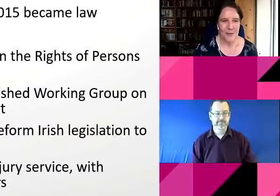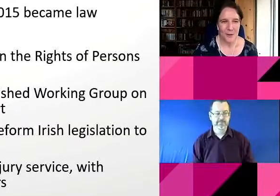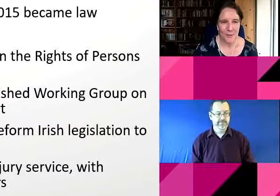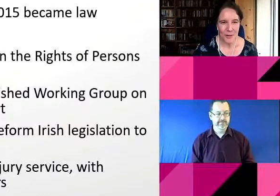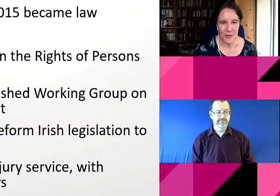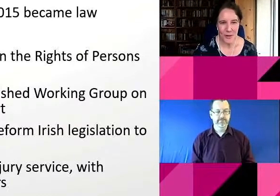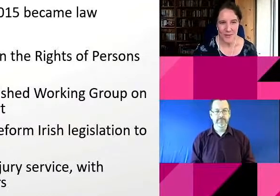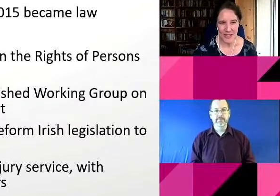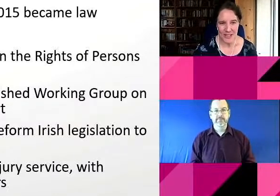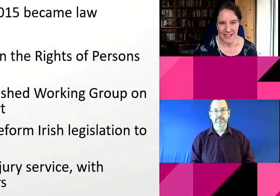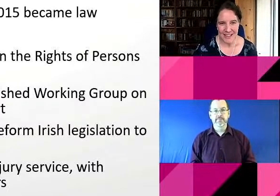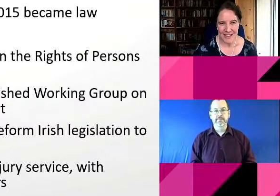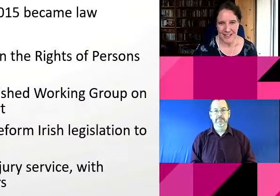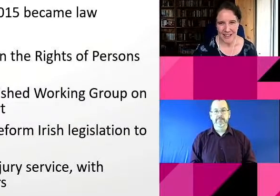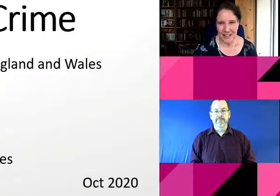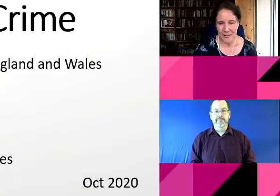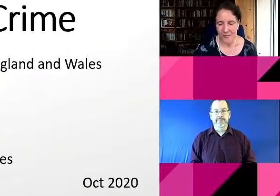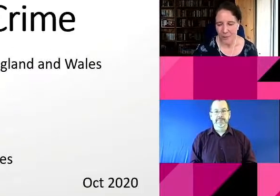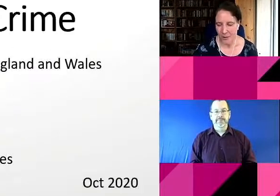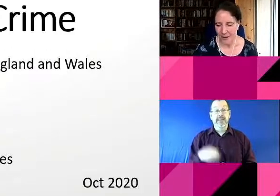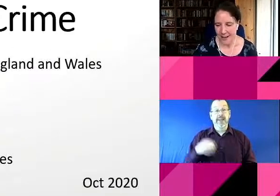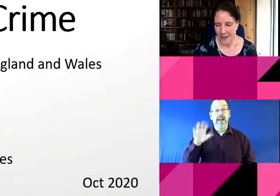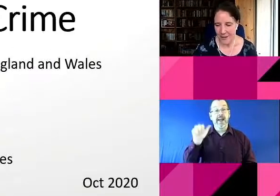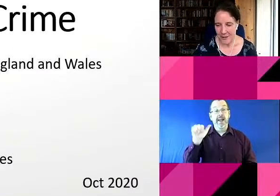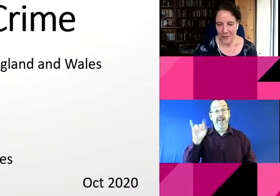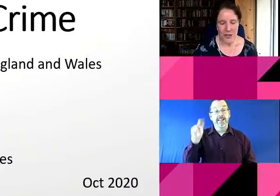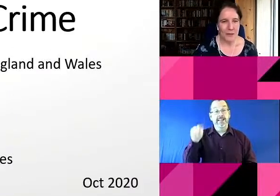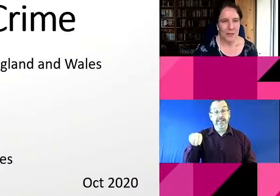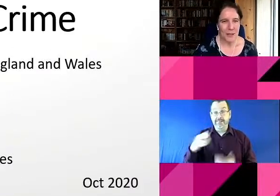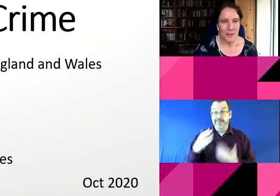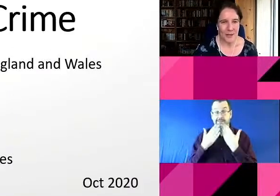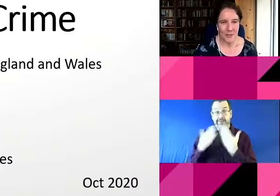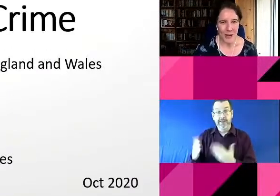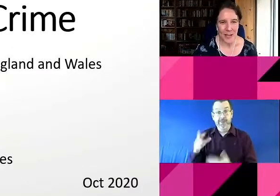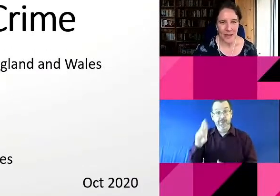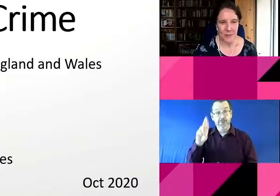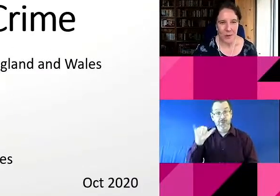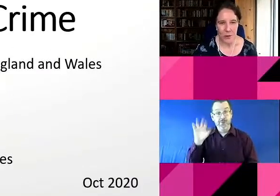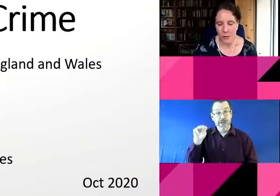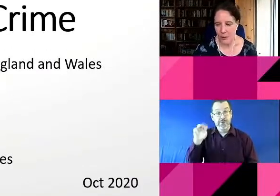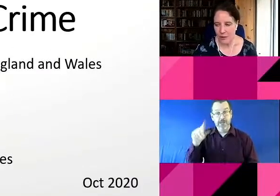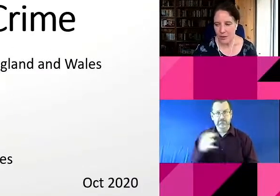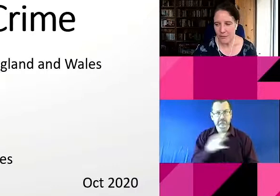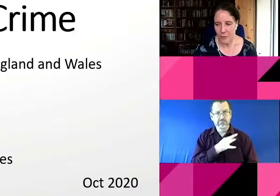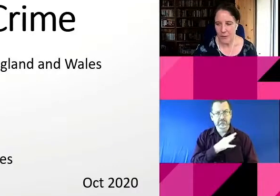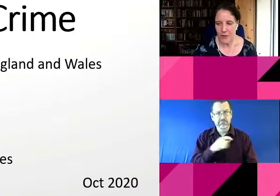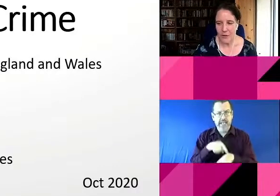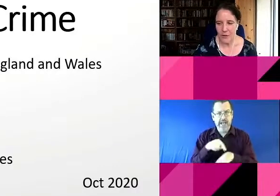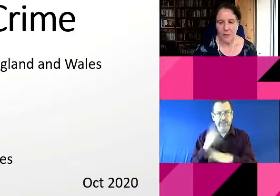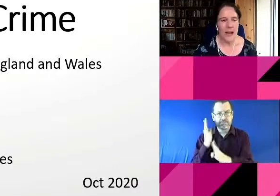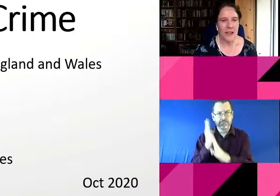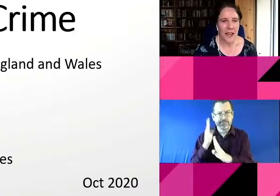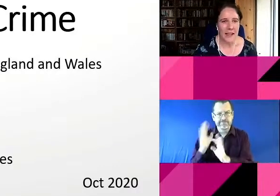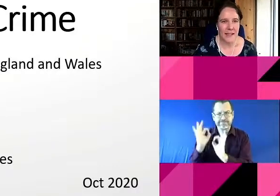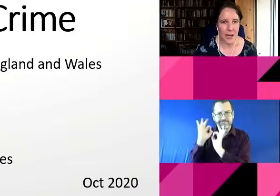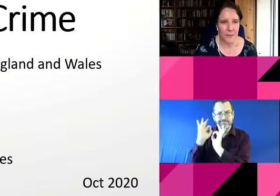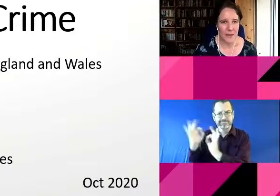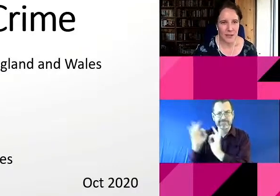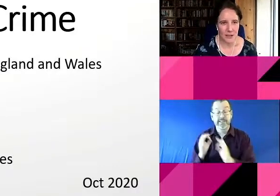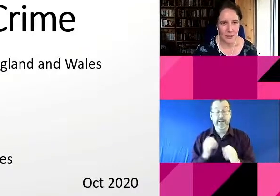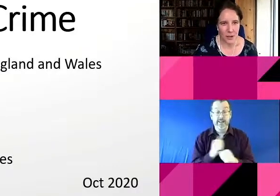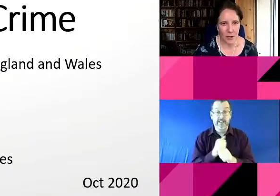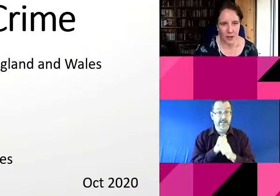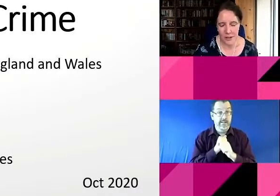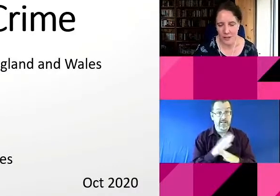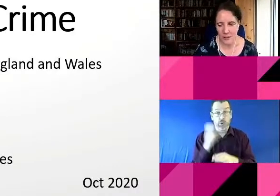Thank you very much, Raymond, and thank you for your timekeeping as well. And I'm sure we're all looking forward to the next steps